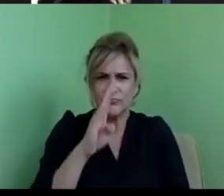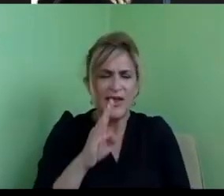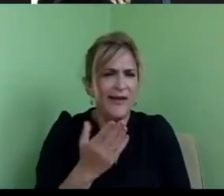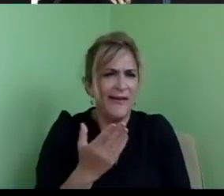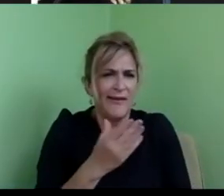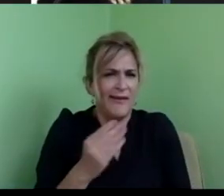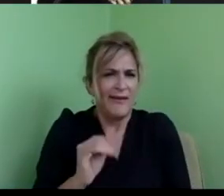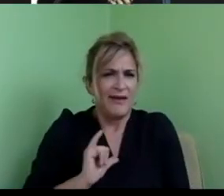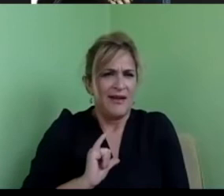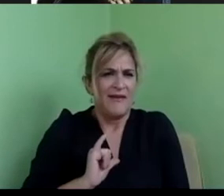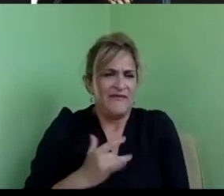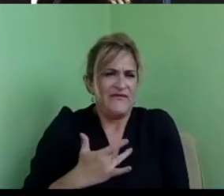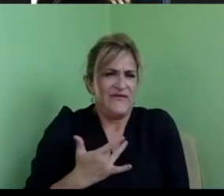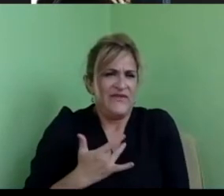feel